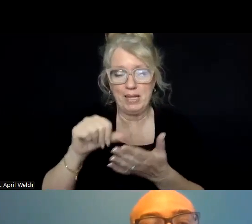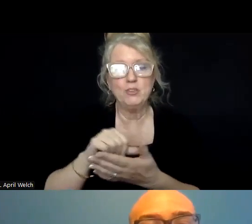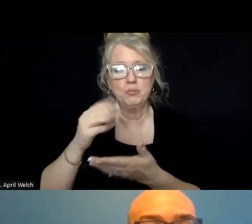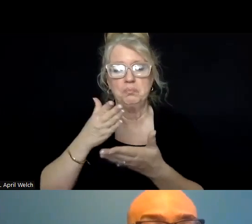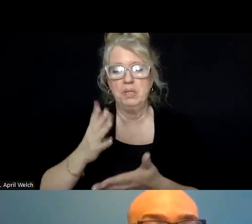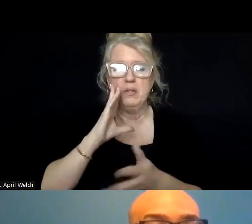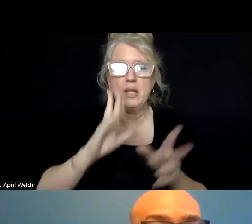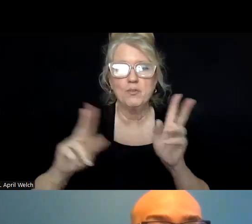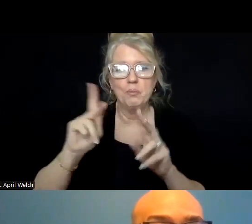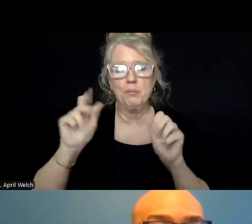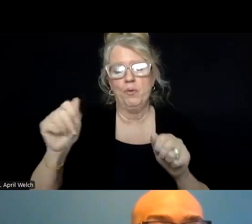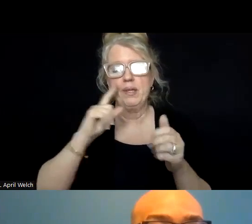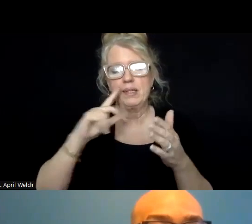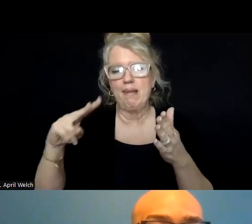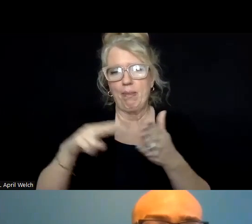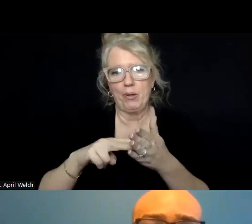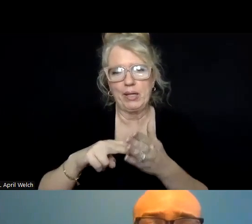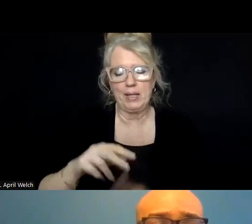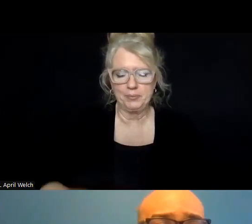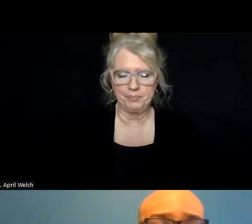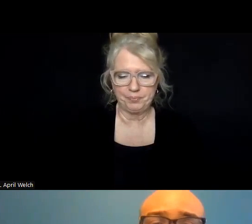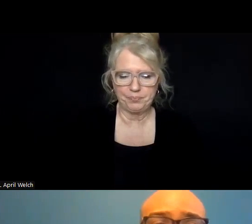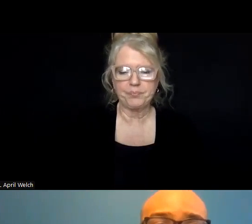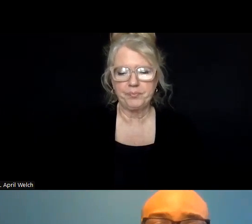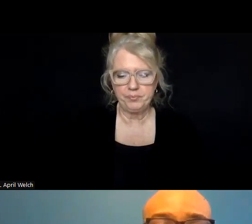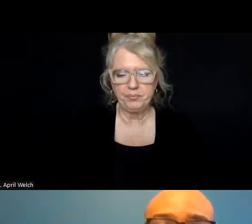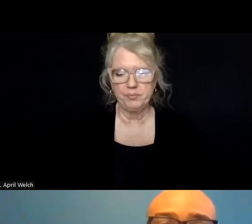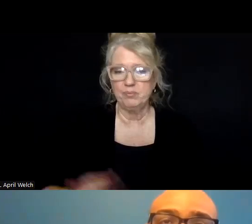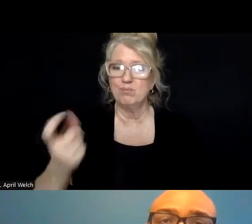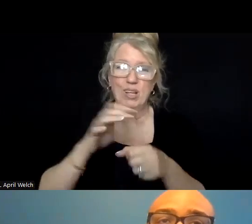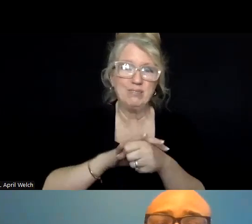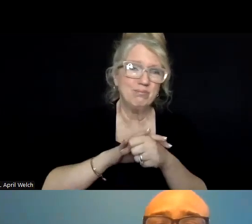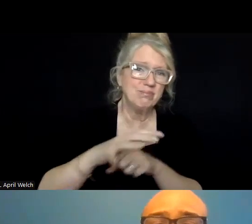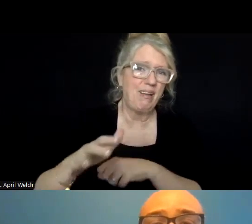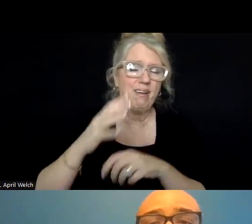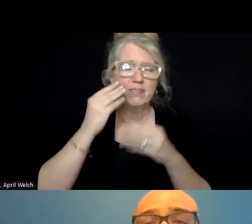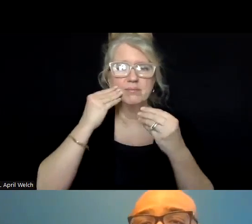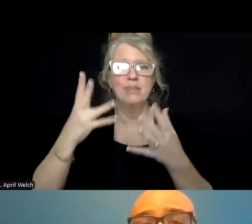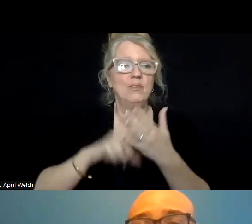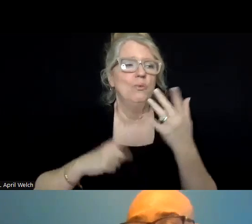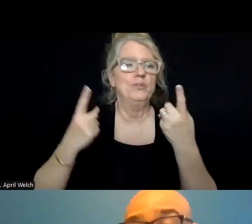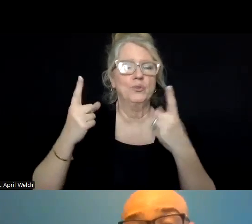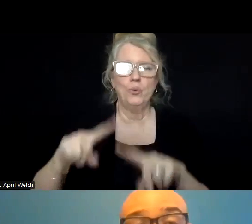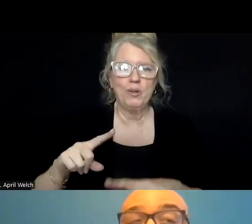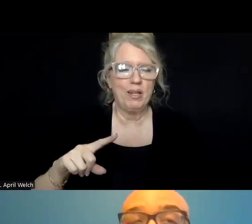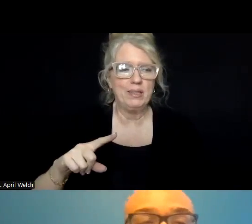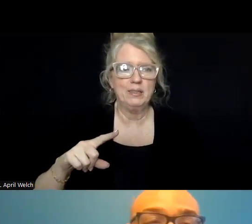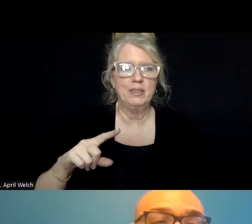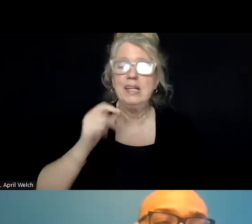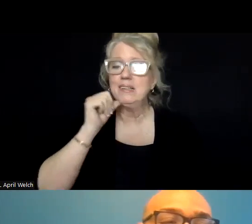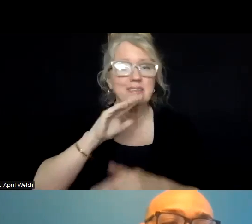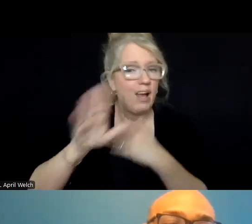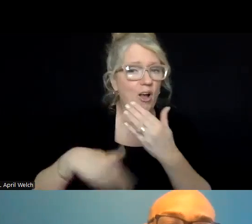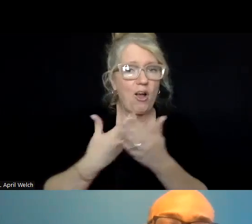for folks to take a look at that as well. So that's just a ton of what's happening for Suicide Prevention Month. That's not even all of